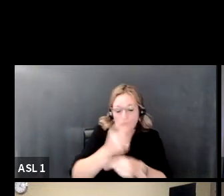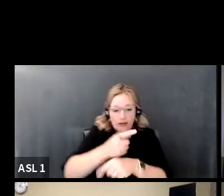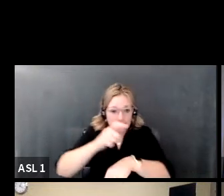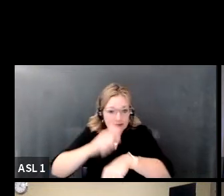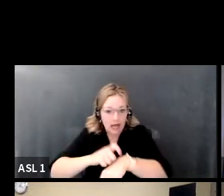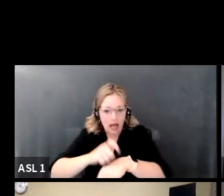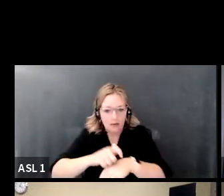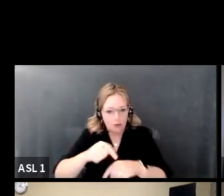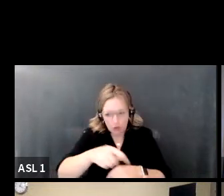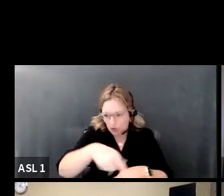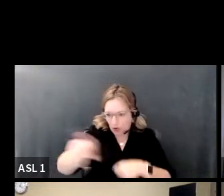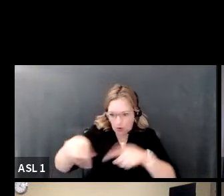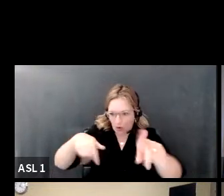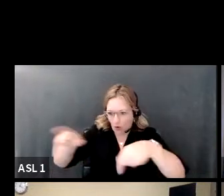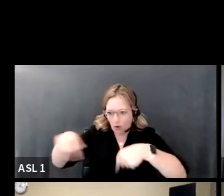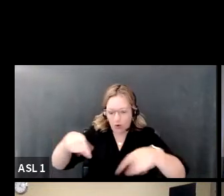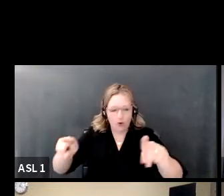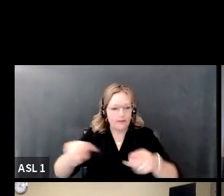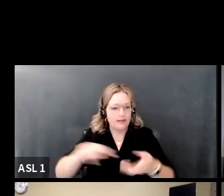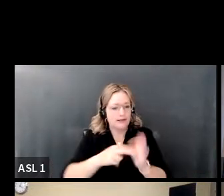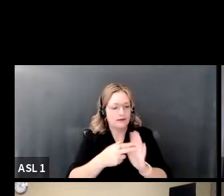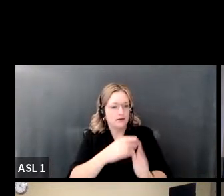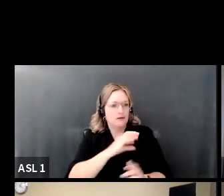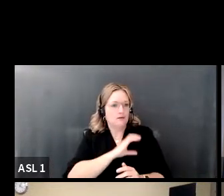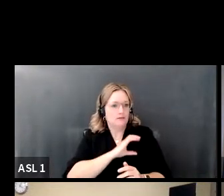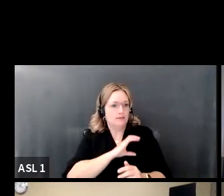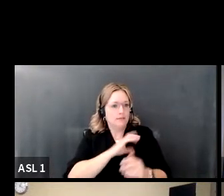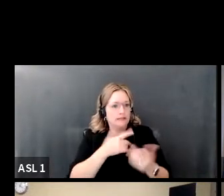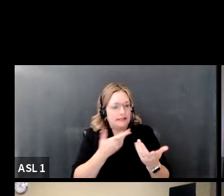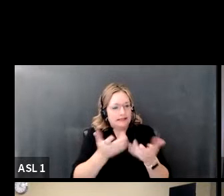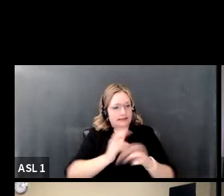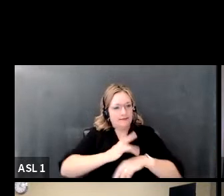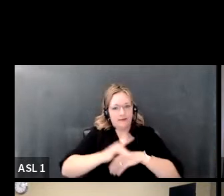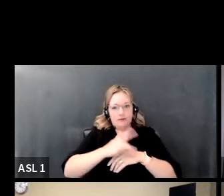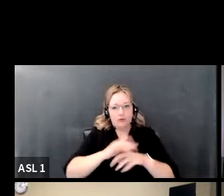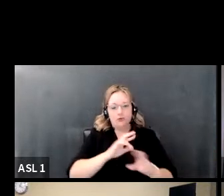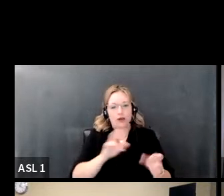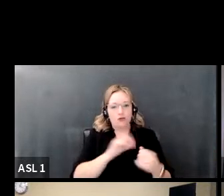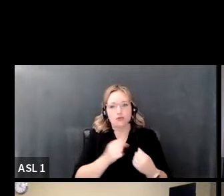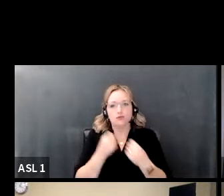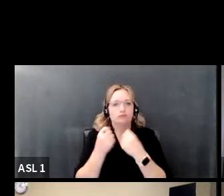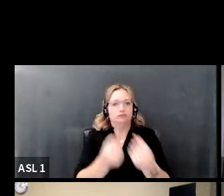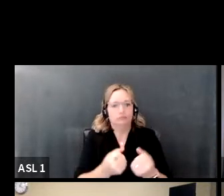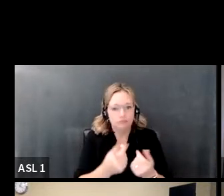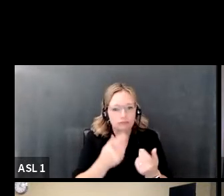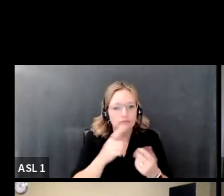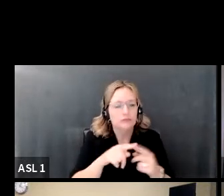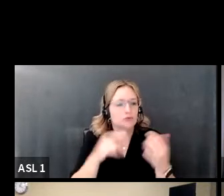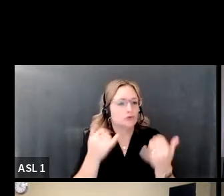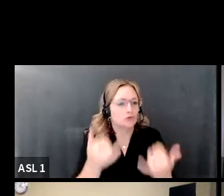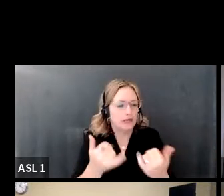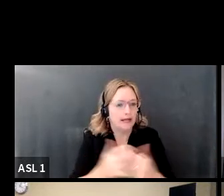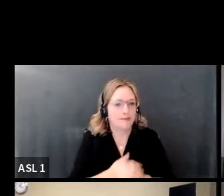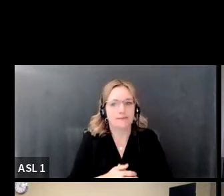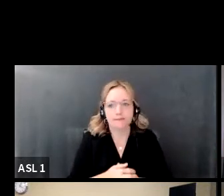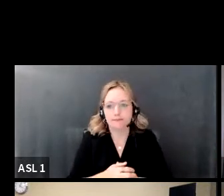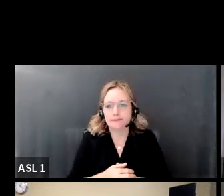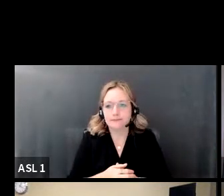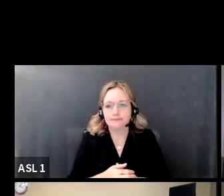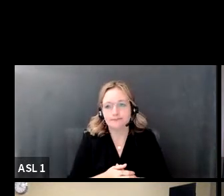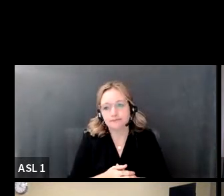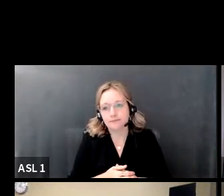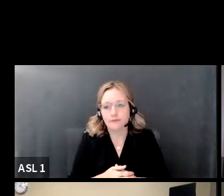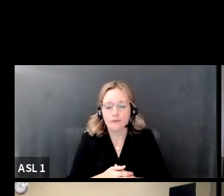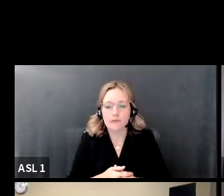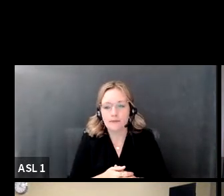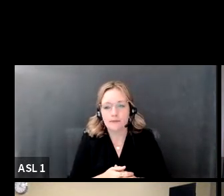up to you know arrive at the calls in suburban jurisdictions that so many folks have talked about today so you kind of